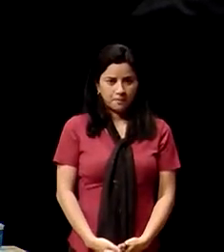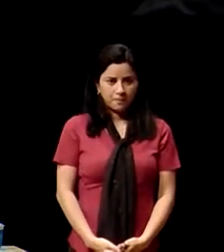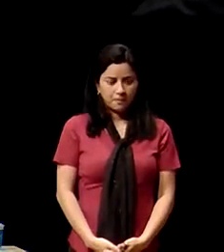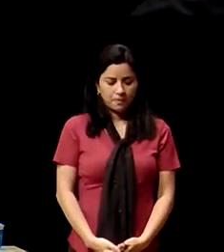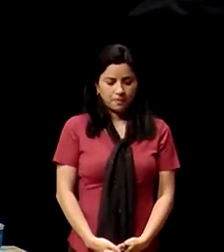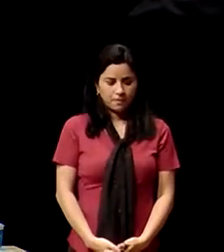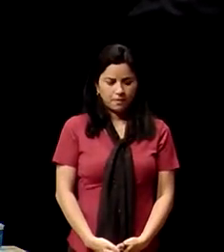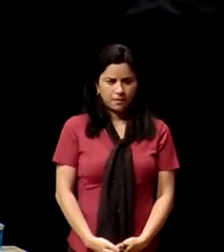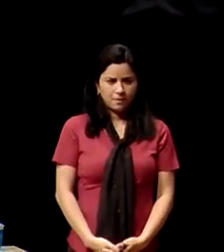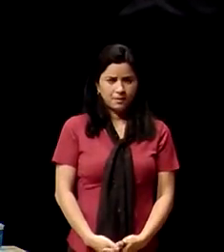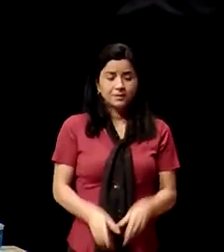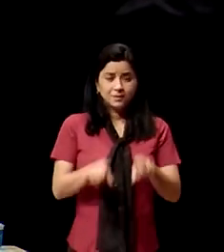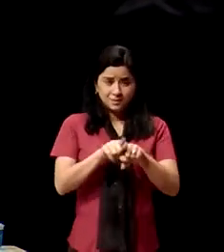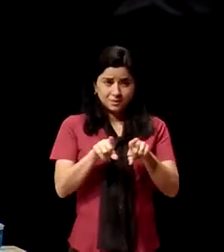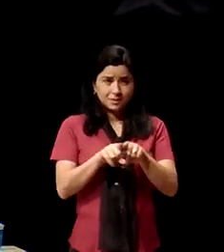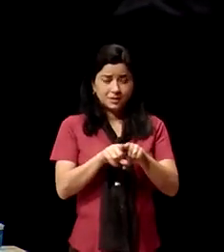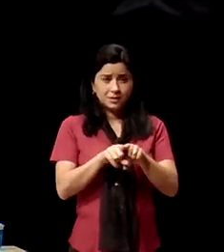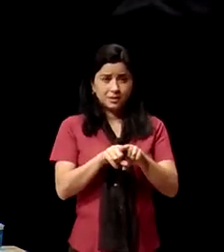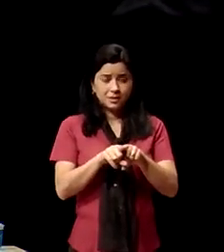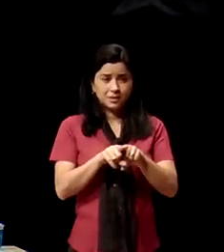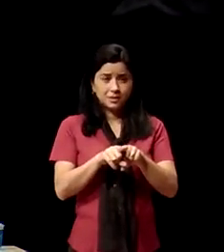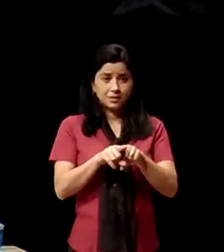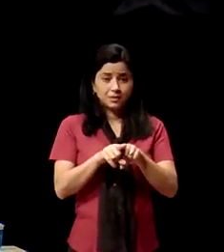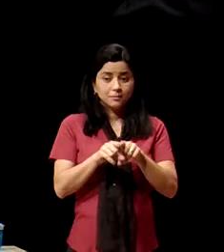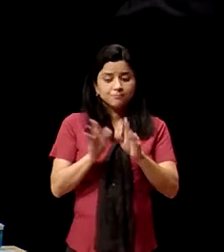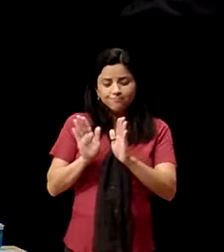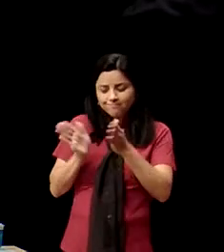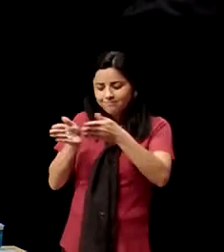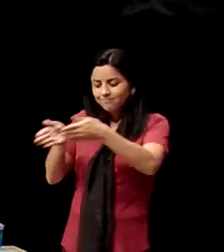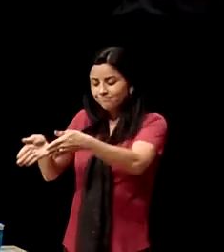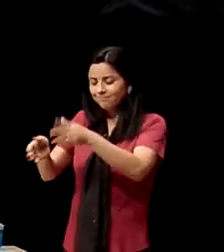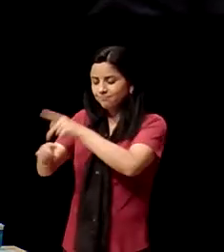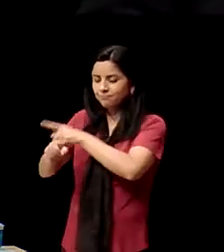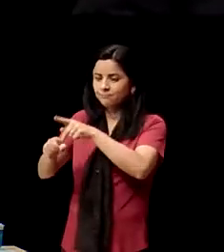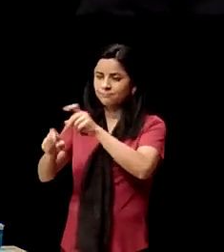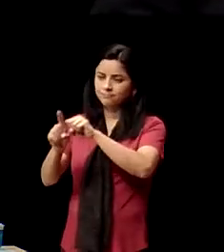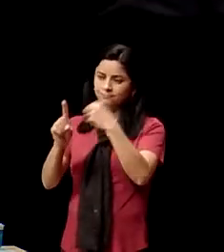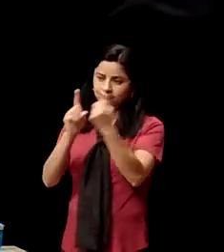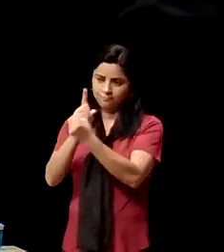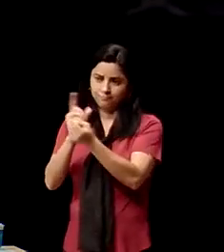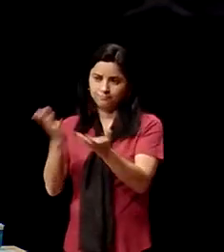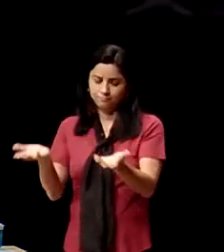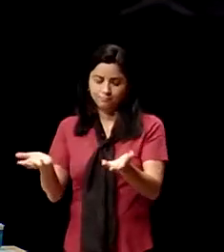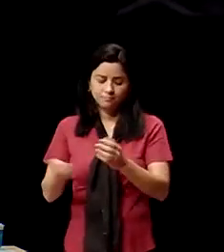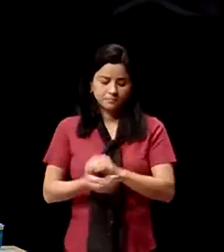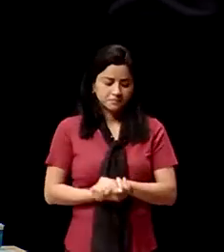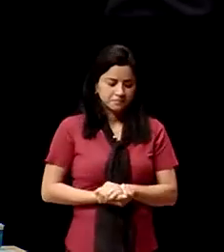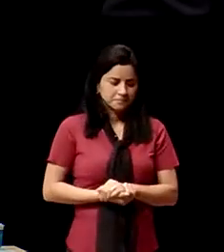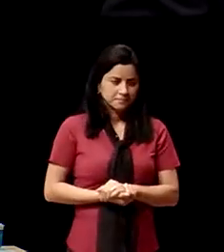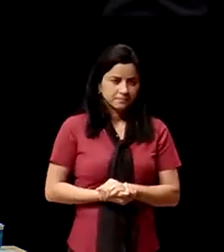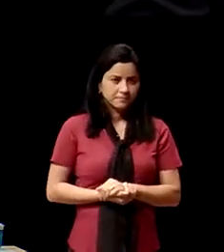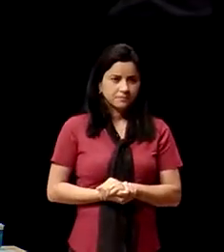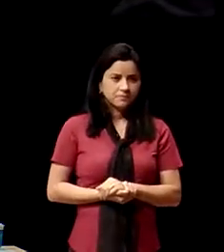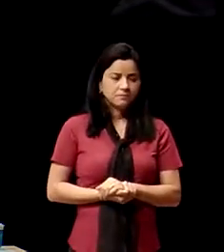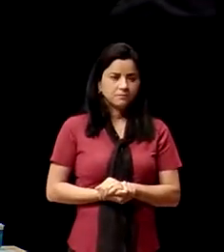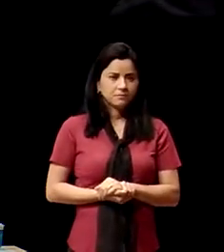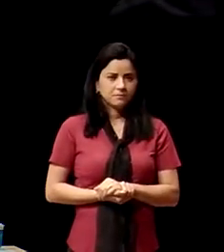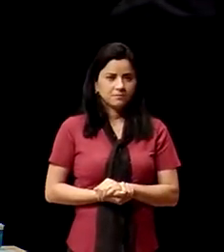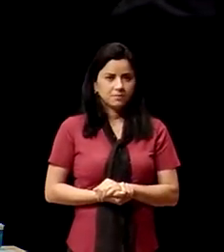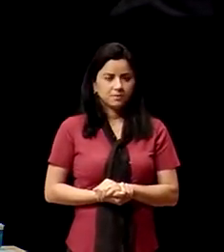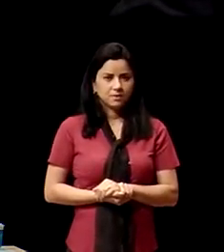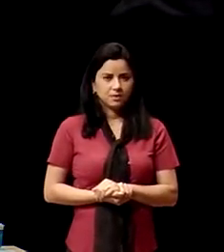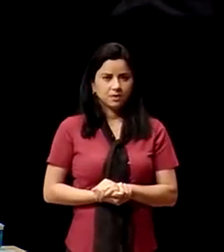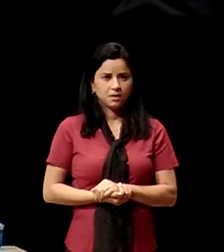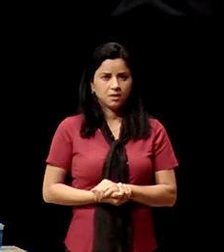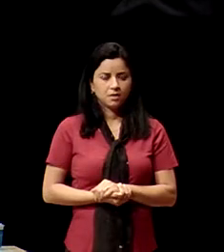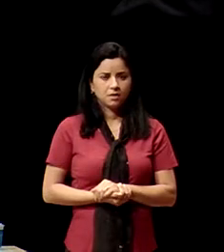too. Isso também tange a pedagogia social. In the light of other disciplines, it